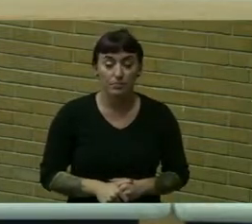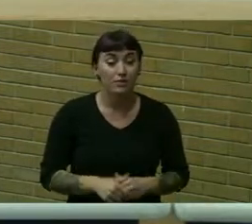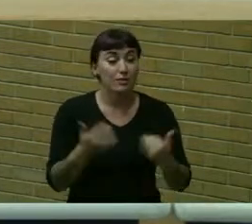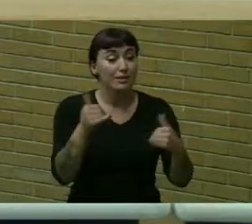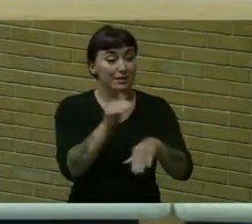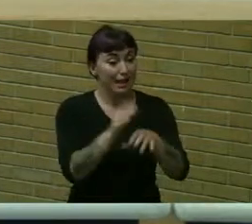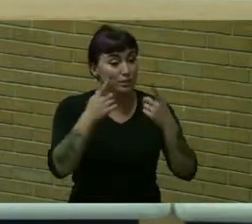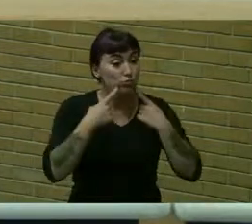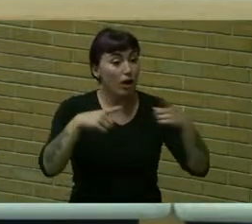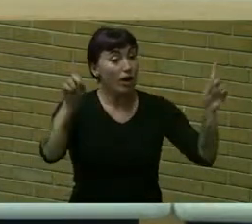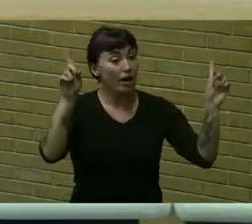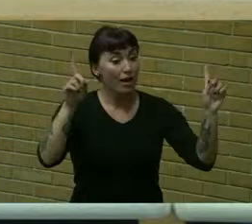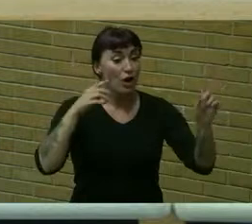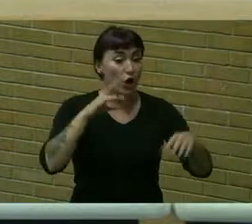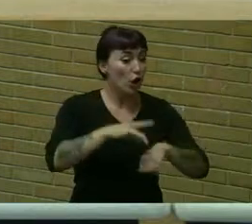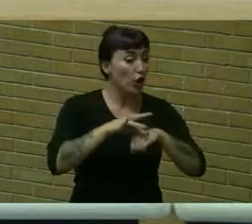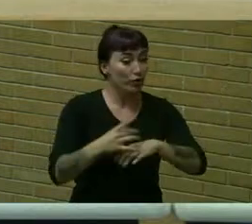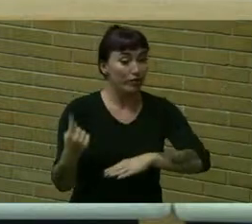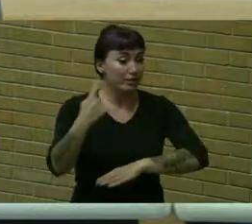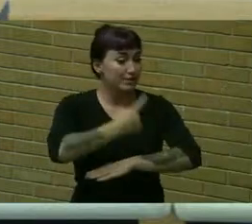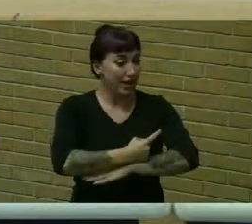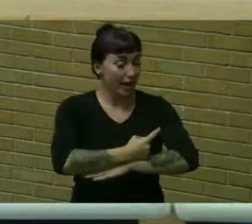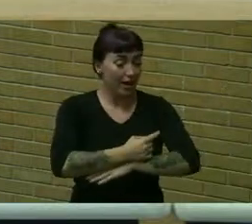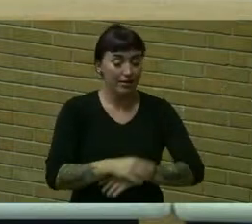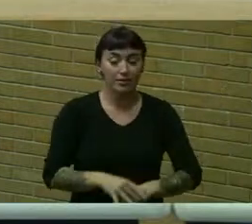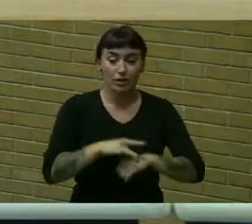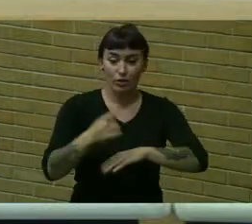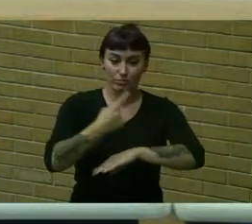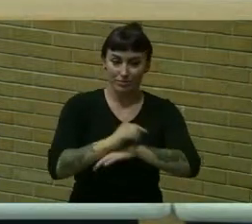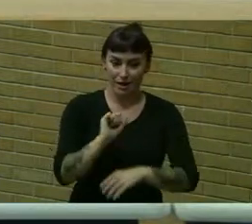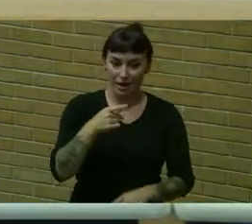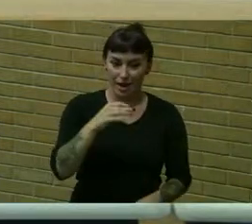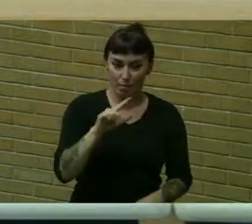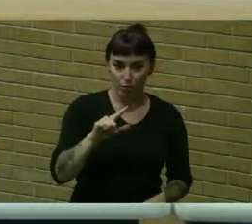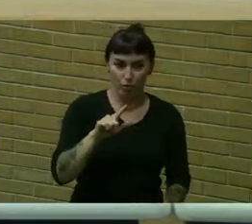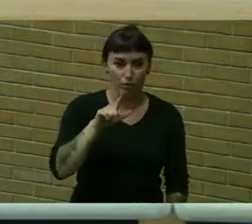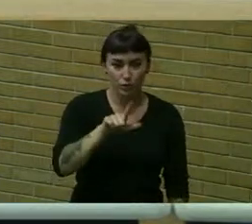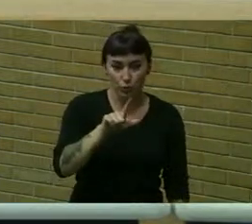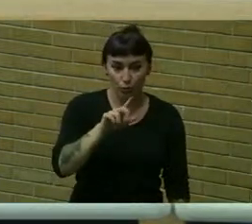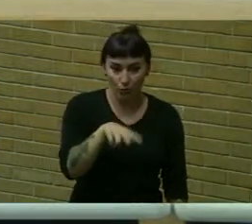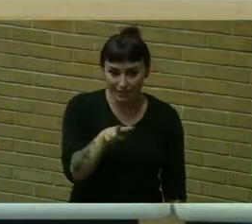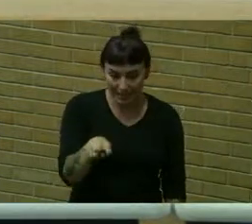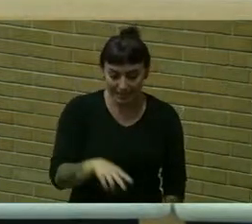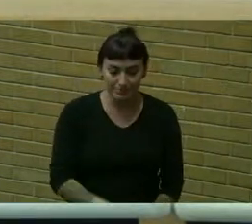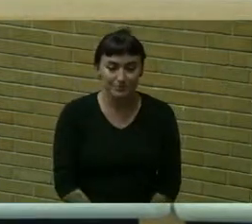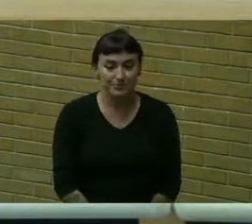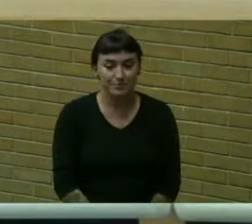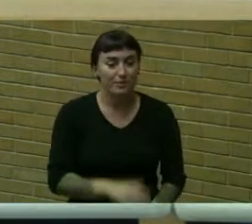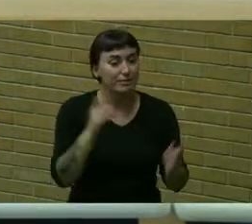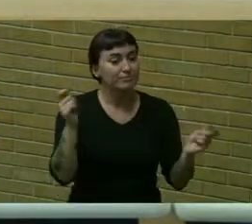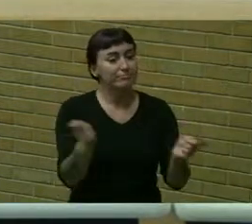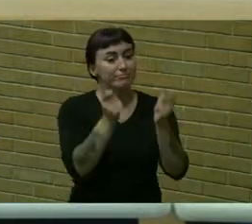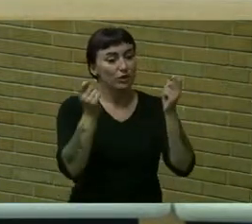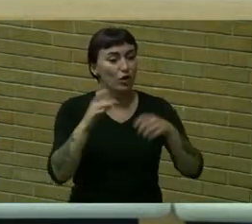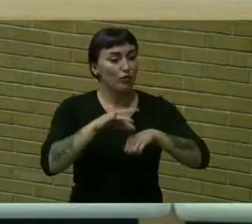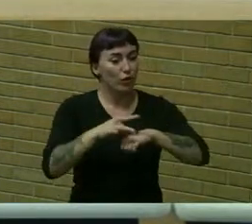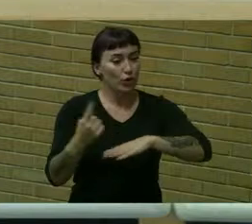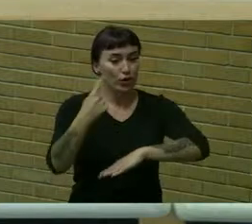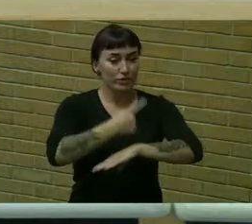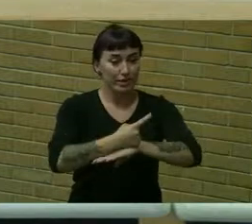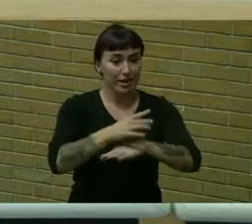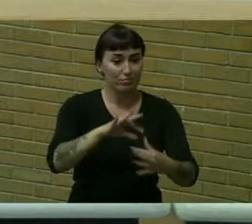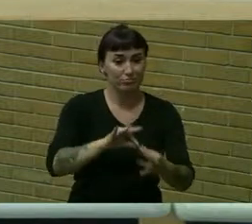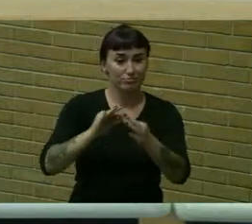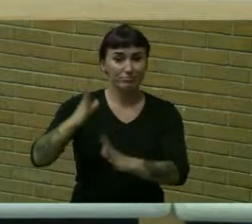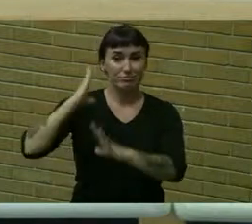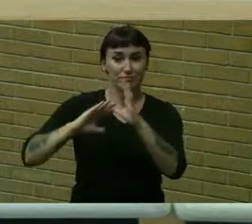Tonight's proclamation is Earth Day. Earth Day is April 22nd. And the celebration of Earth Day dates back